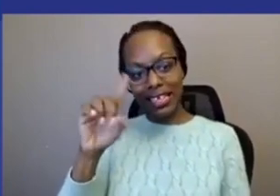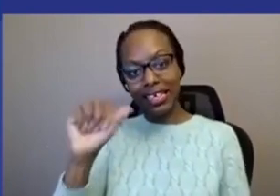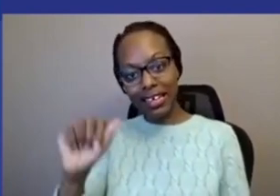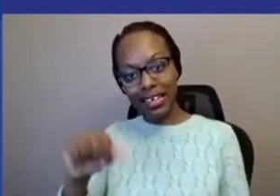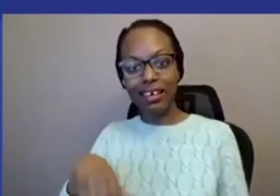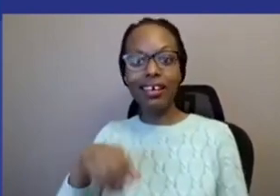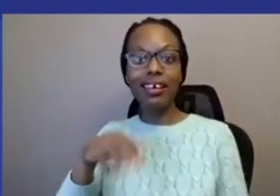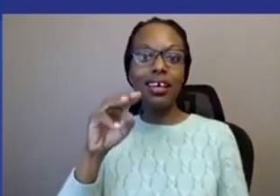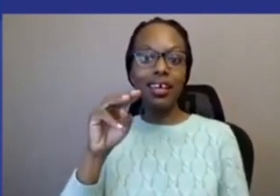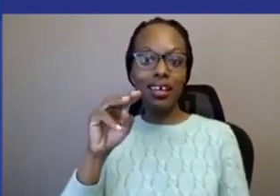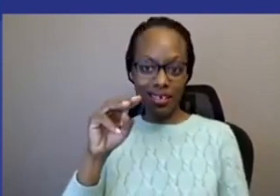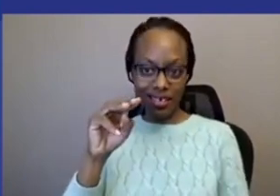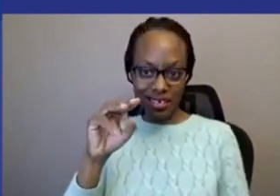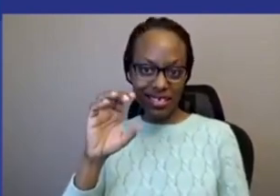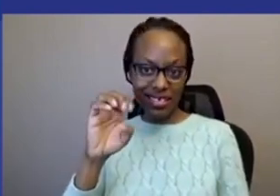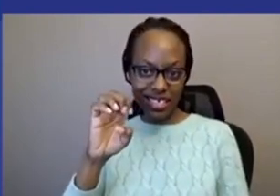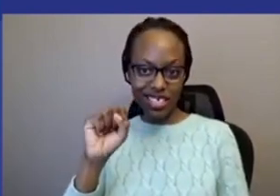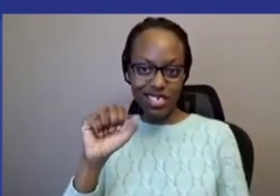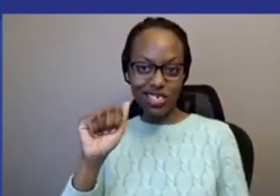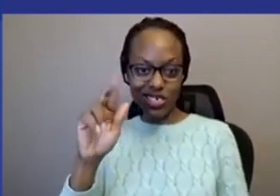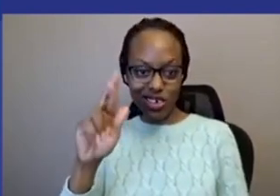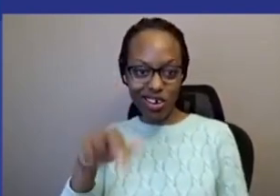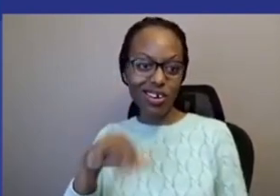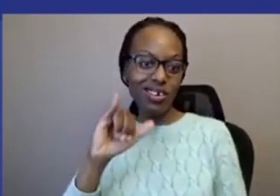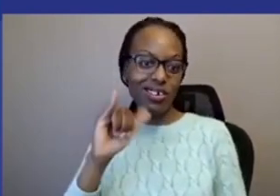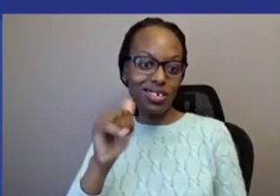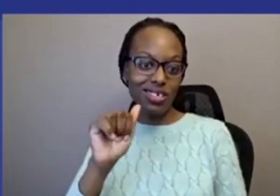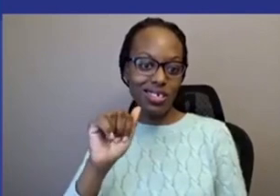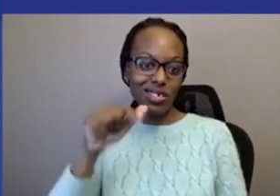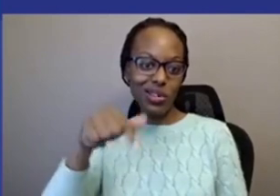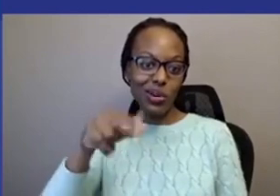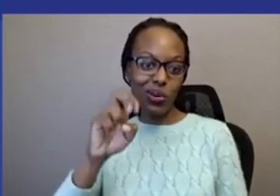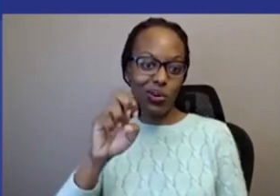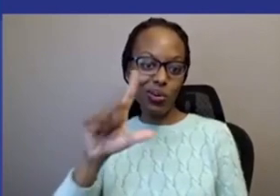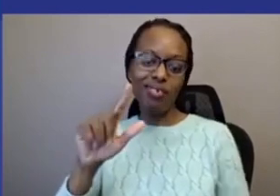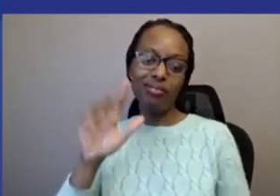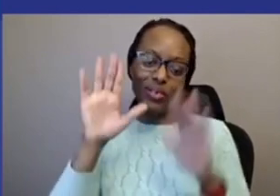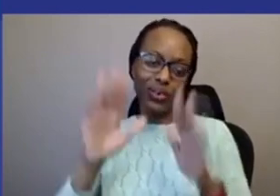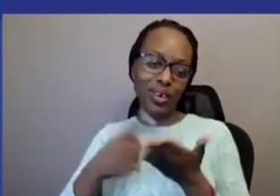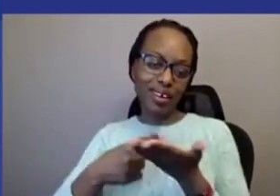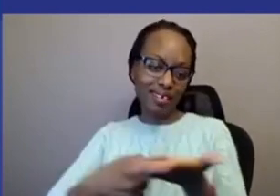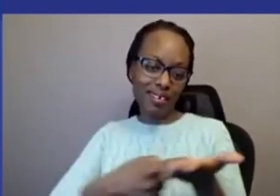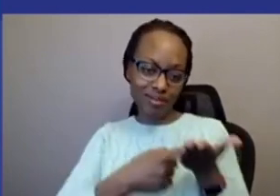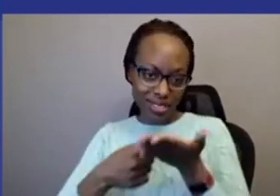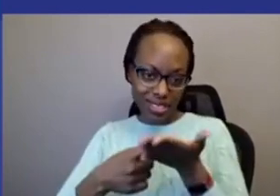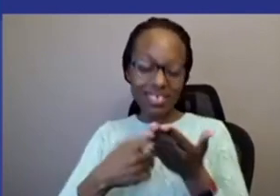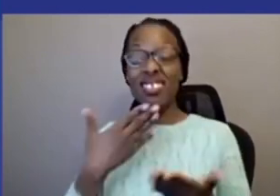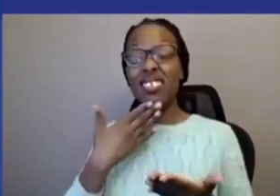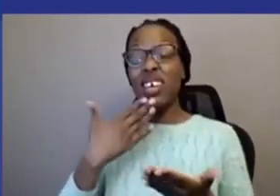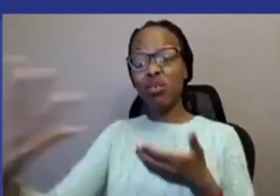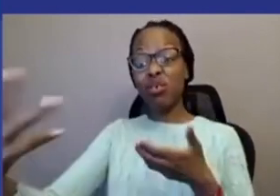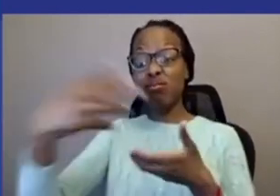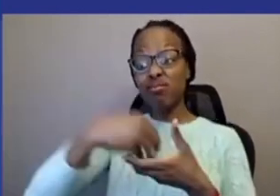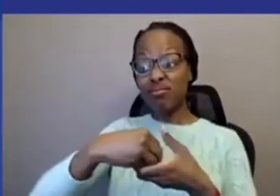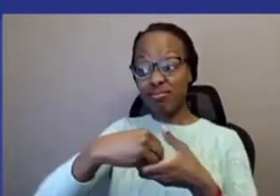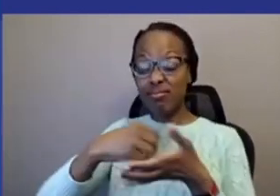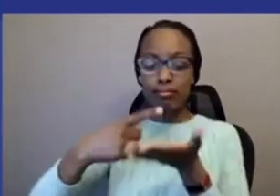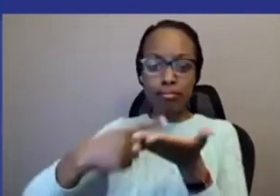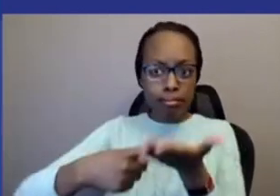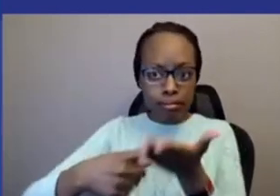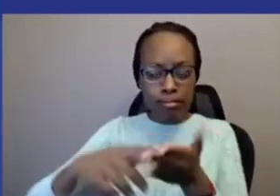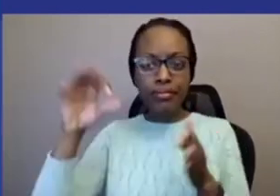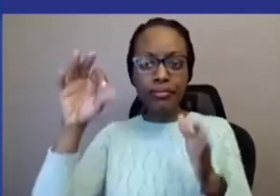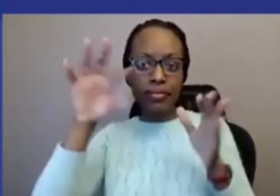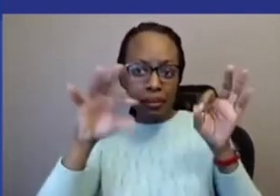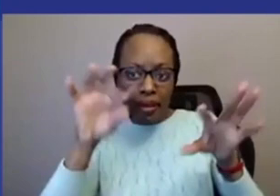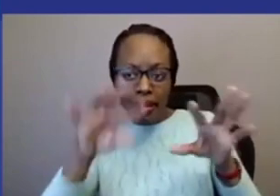for today's insightful conversation. To our attendees, thank you for being avid contributors and offering your insight in all of the ways.